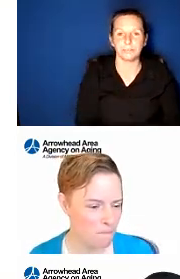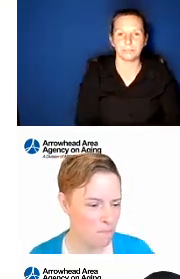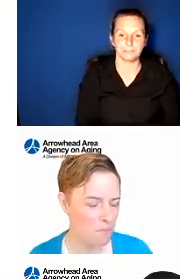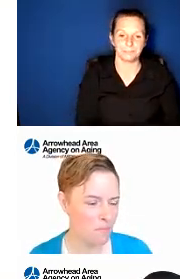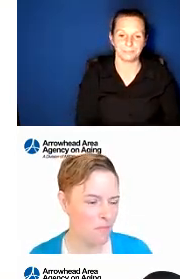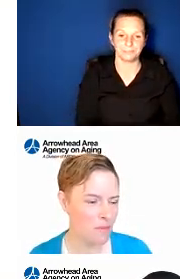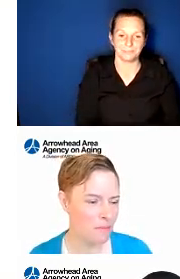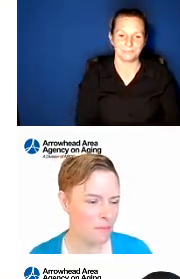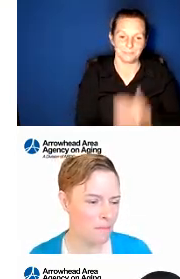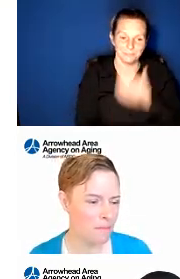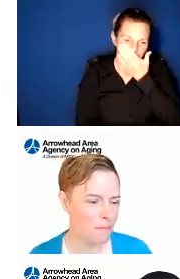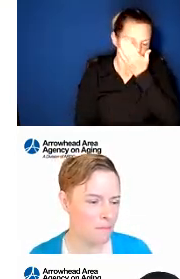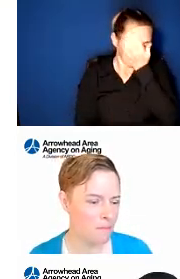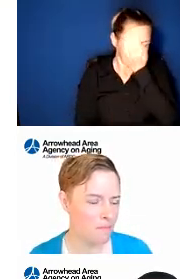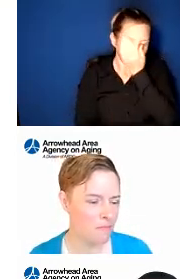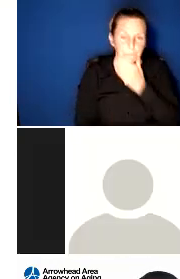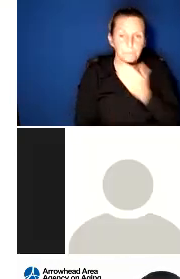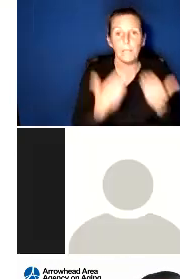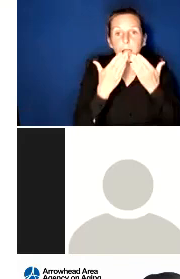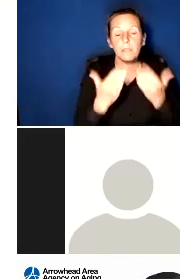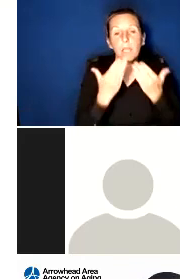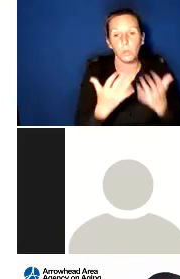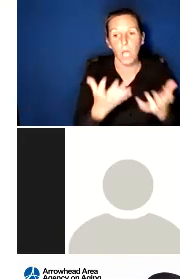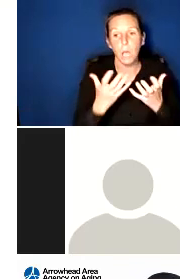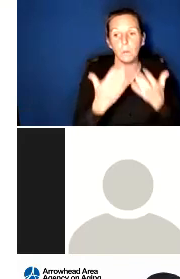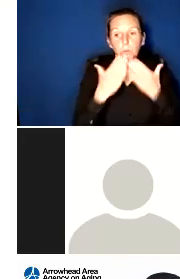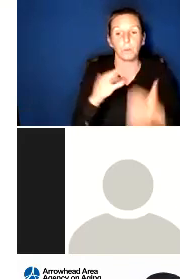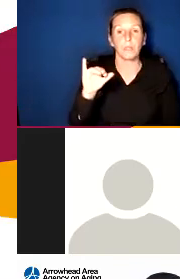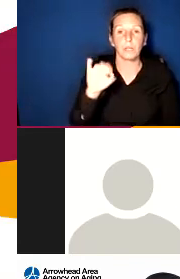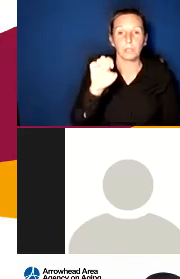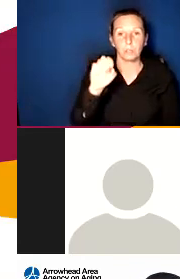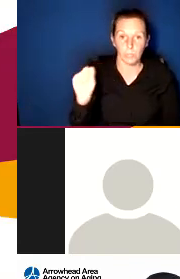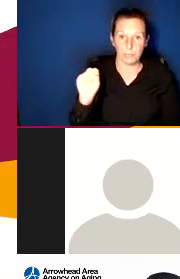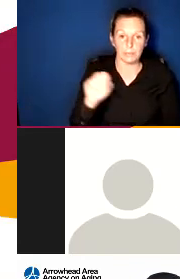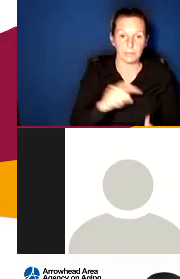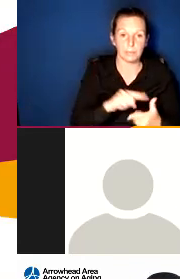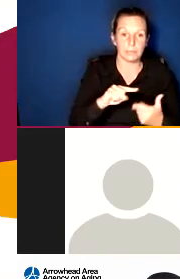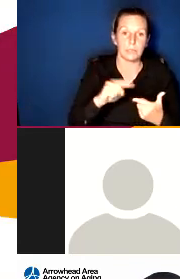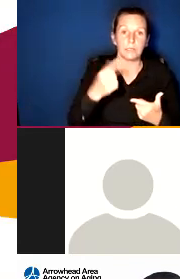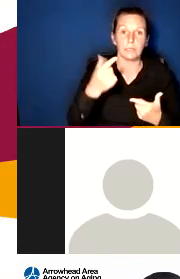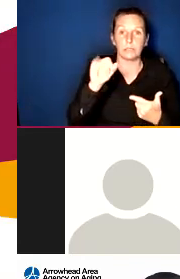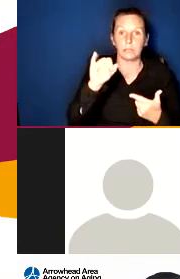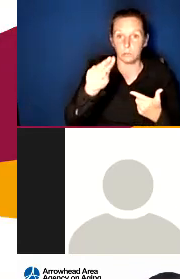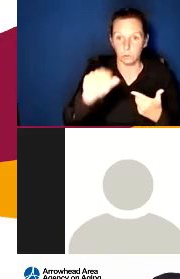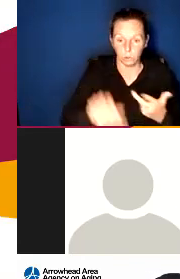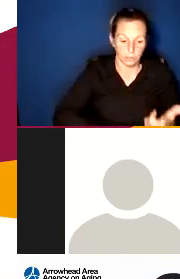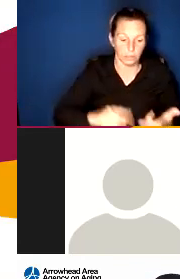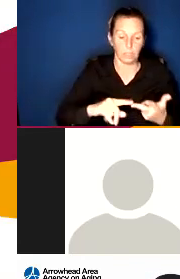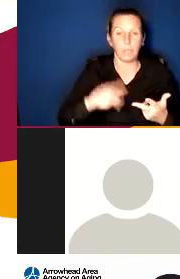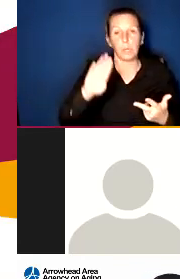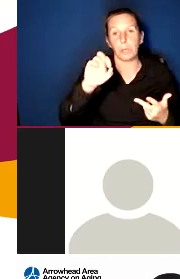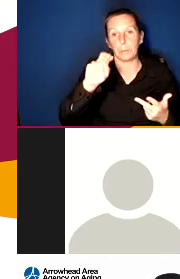Thank you. Well, I would just like to thank Jess and Gina and Brenda for presenting